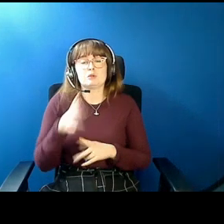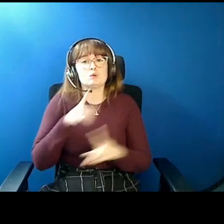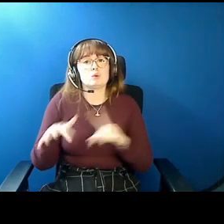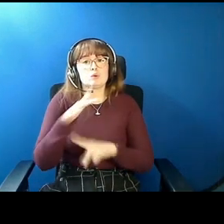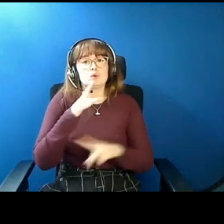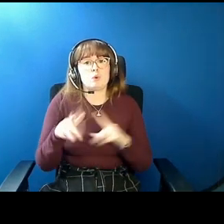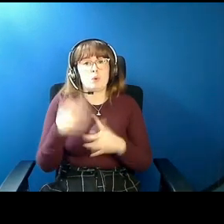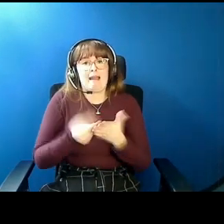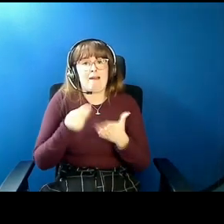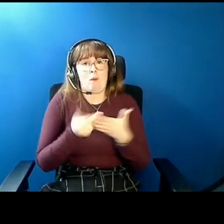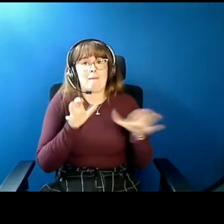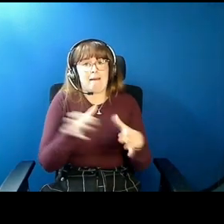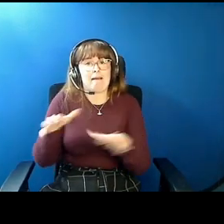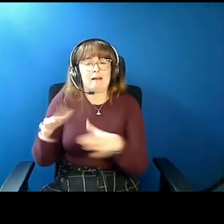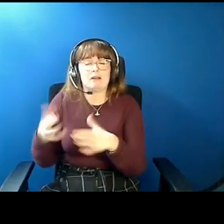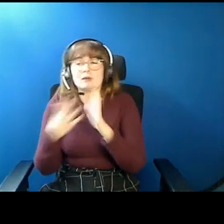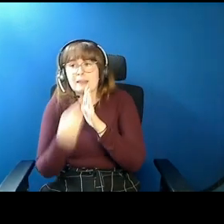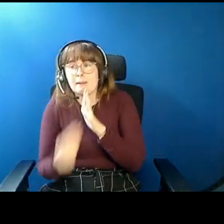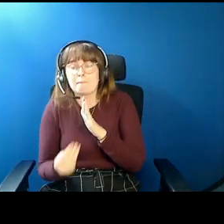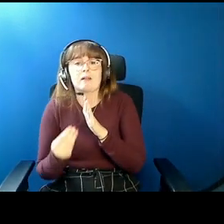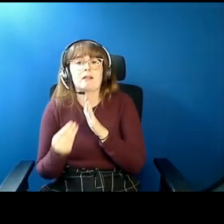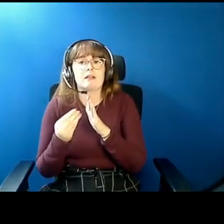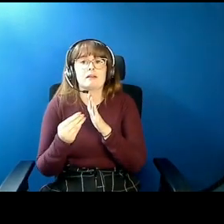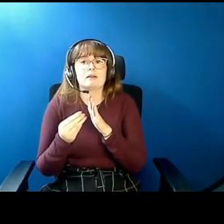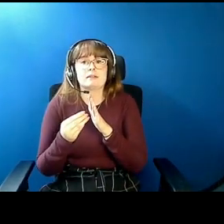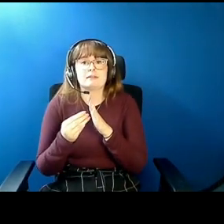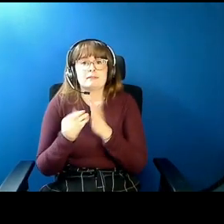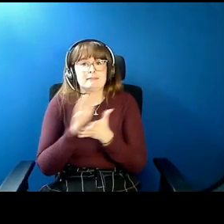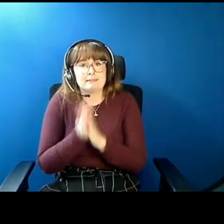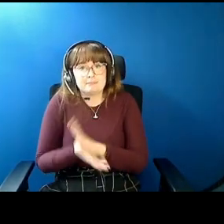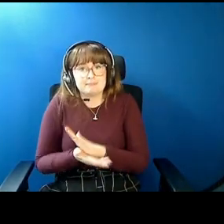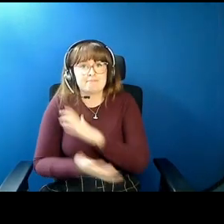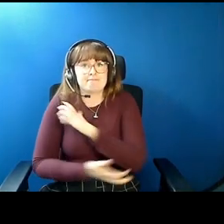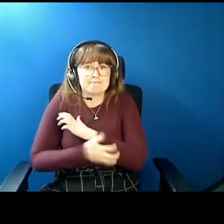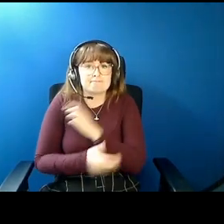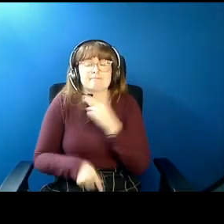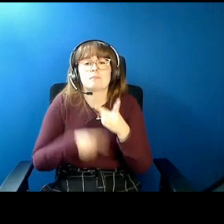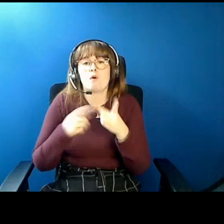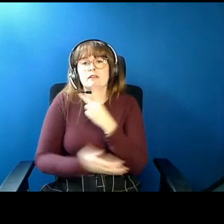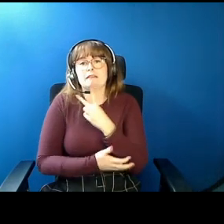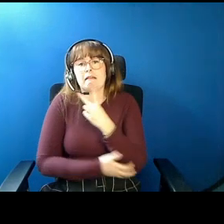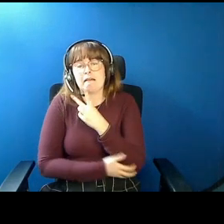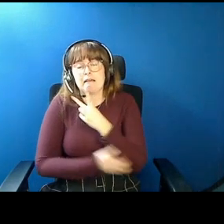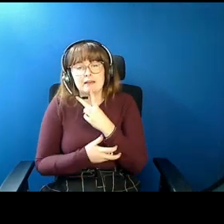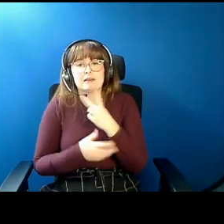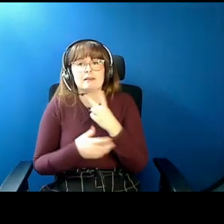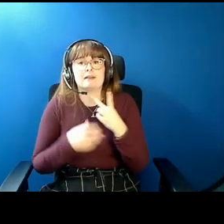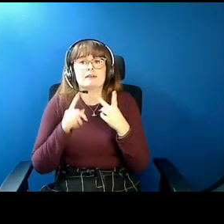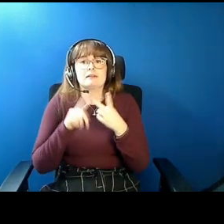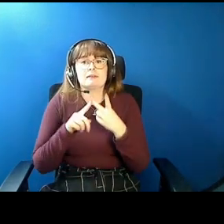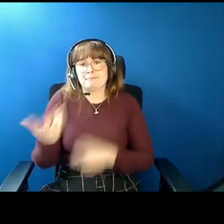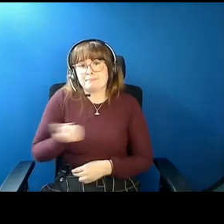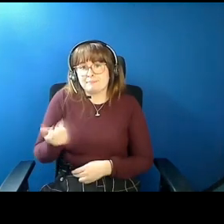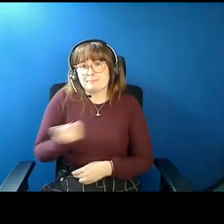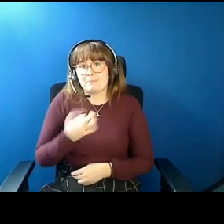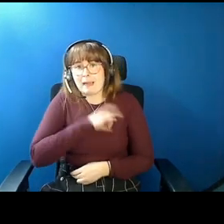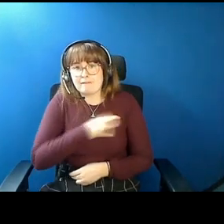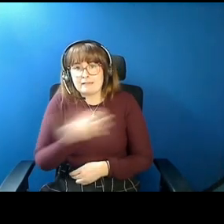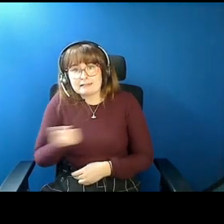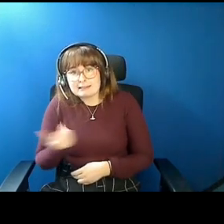indicators. So this includes things like the index of multiple deprivation, fuel poverty, tenure, and benefit claimant counts, which can be really useful